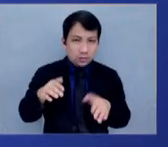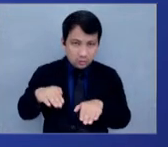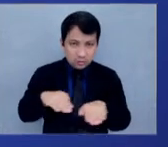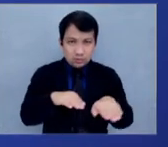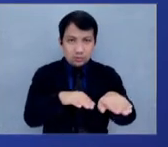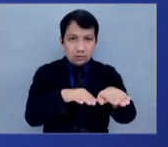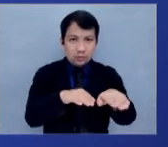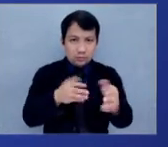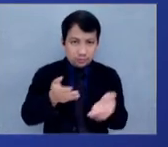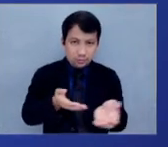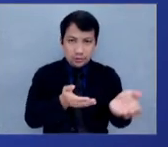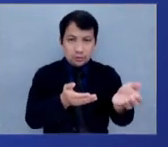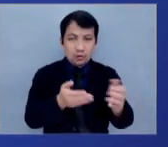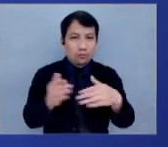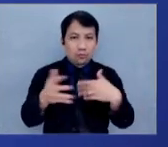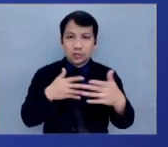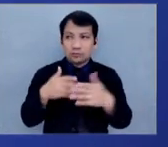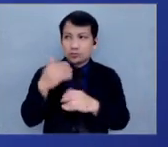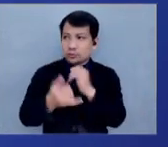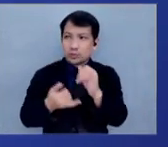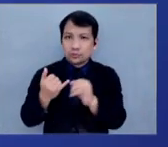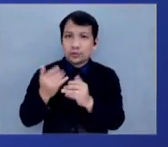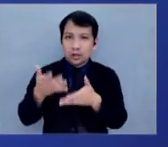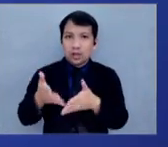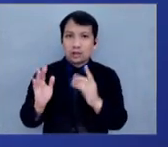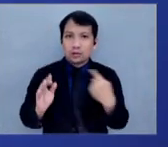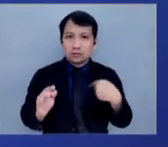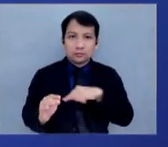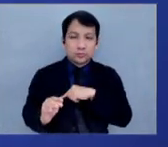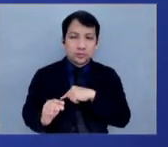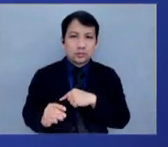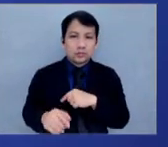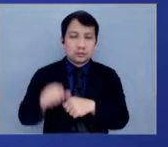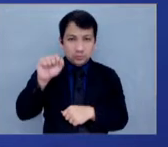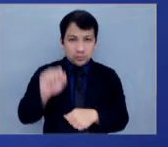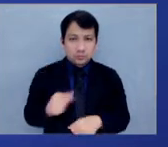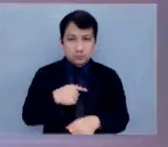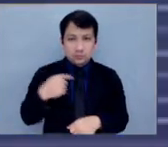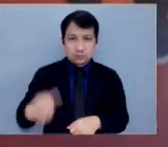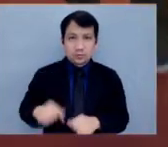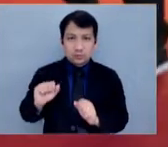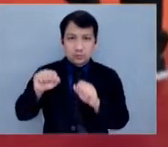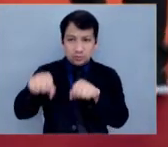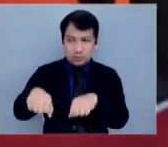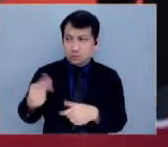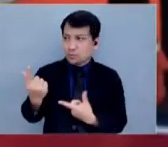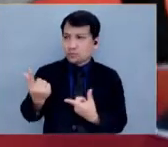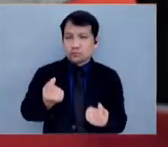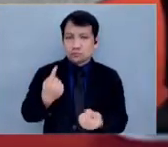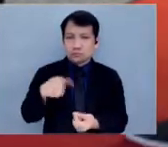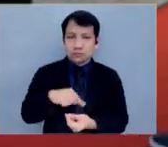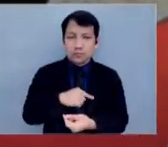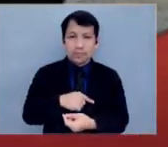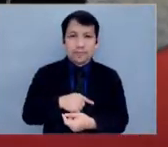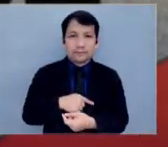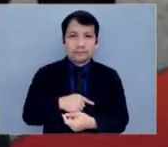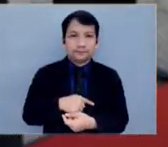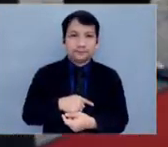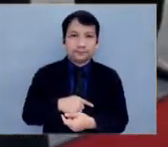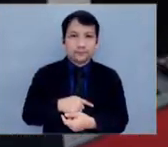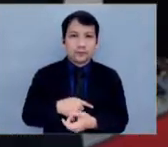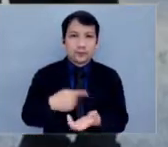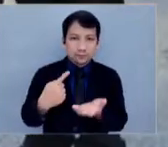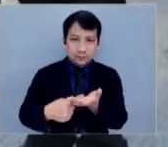international law permits us to do. And it does in the South China Sea, and we did. Bukod dyan, tatalakayan din